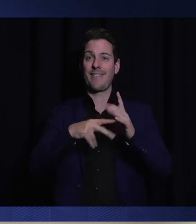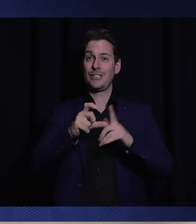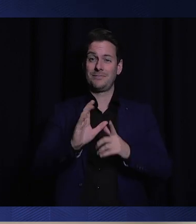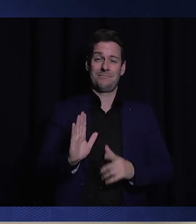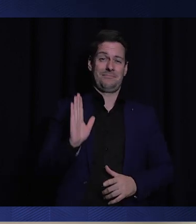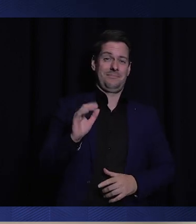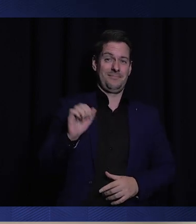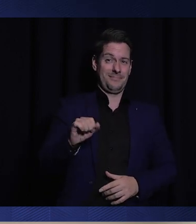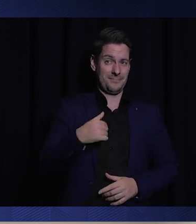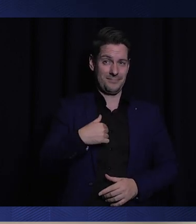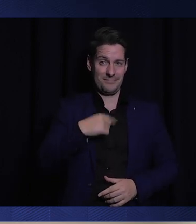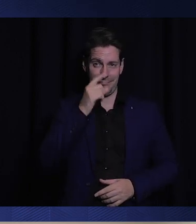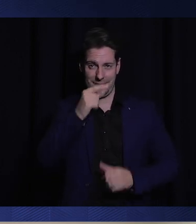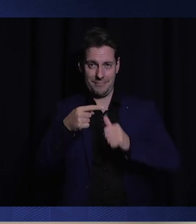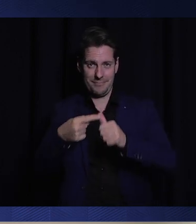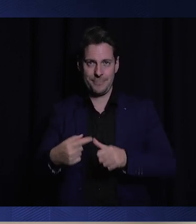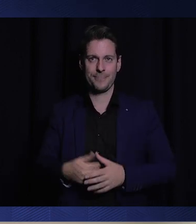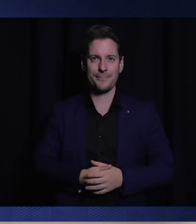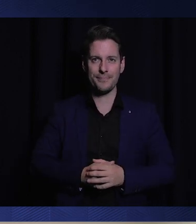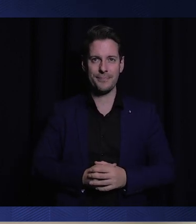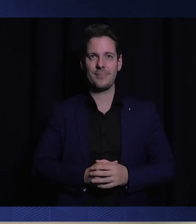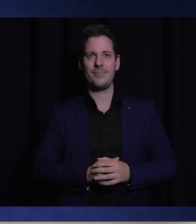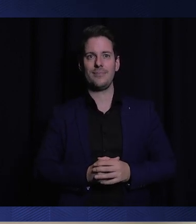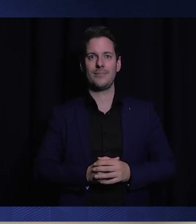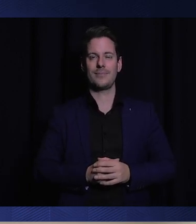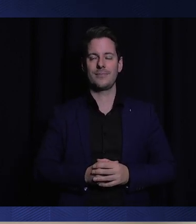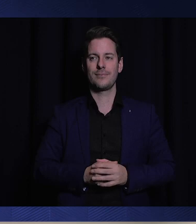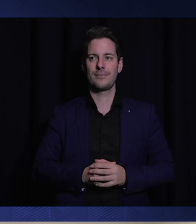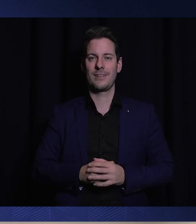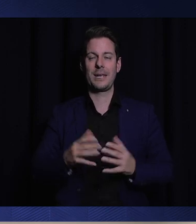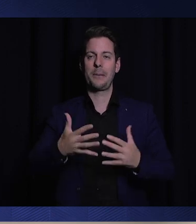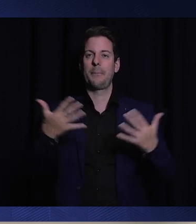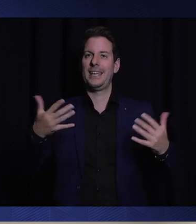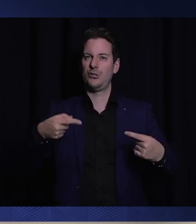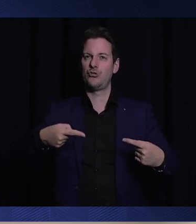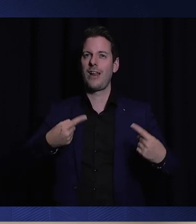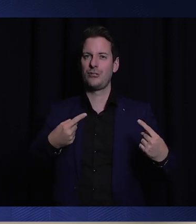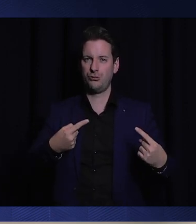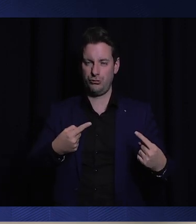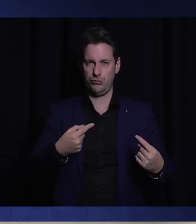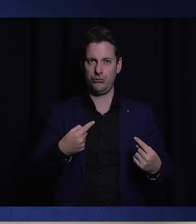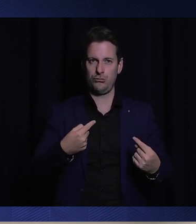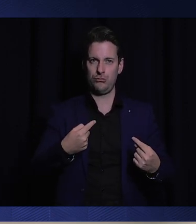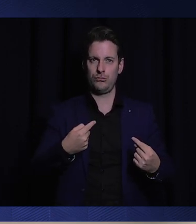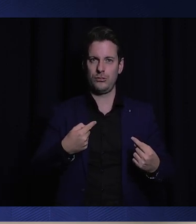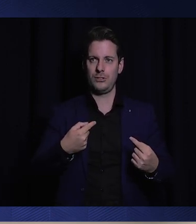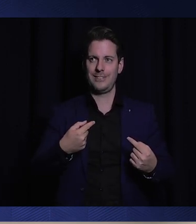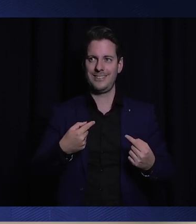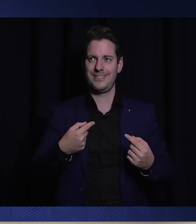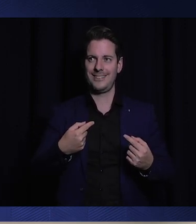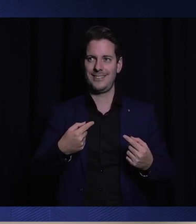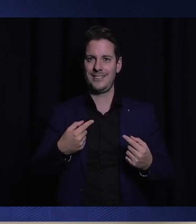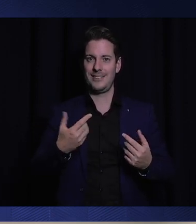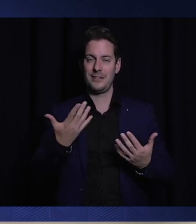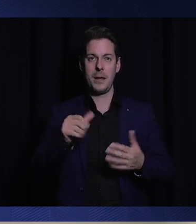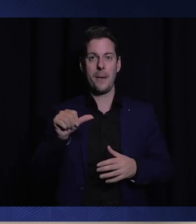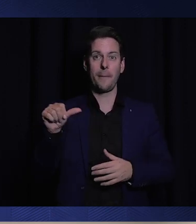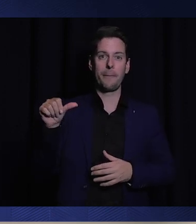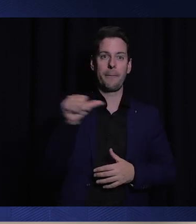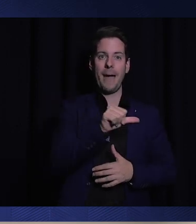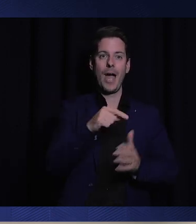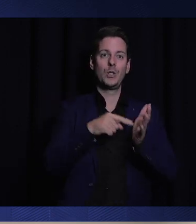How can we achieve this without relying on policy approaches? I'll pass that question to Mr. Isbista and